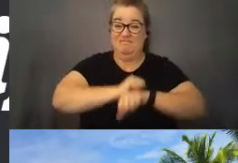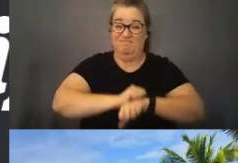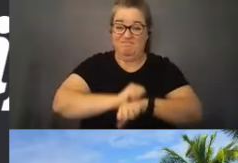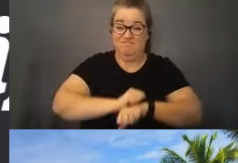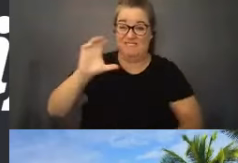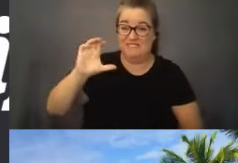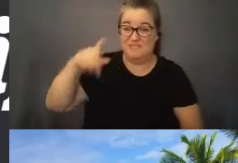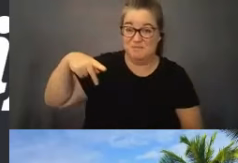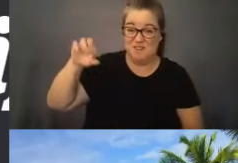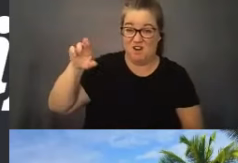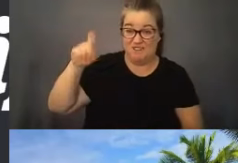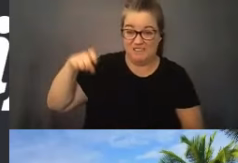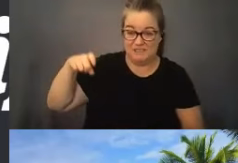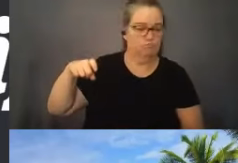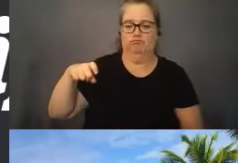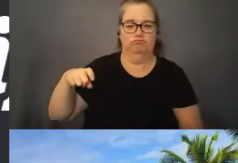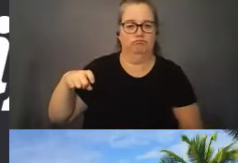look at CPR.